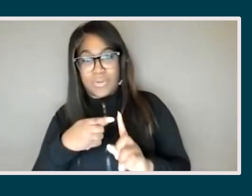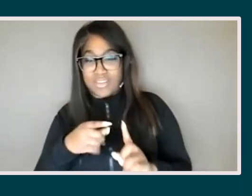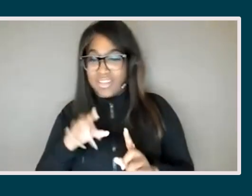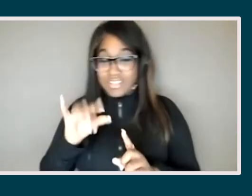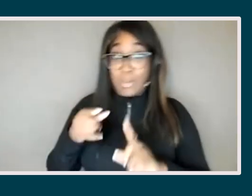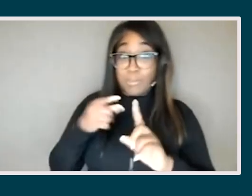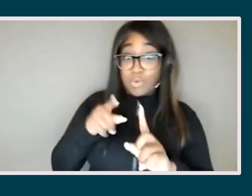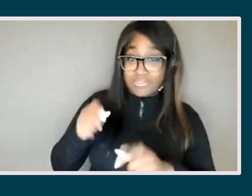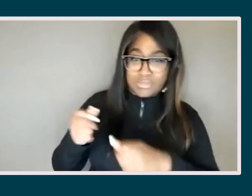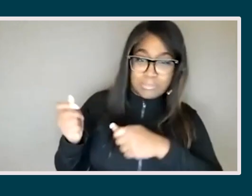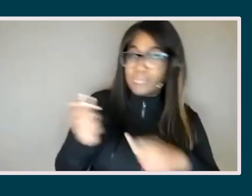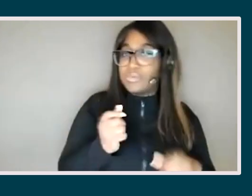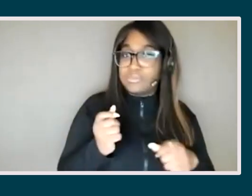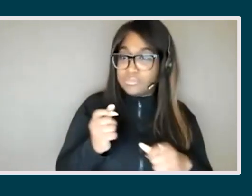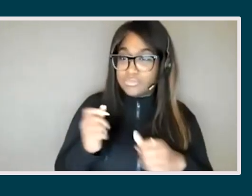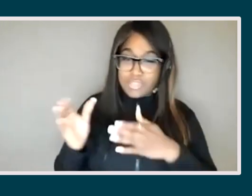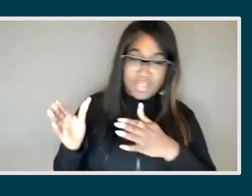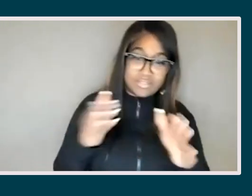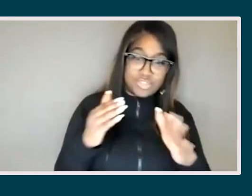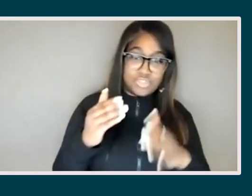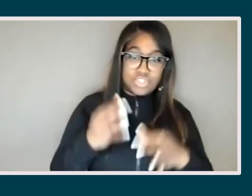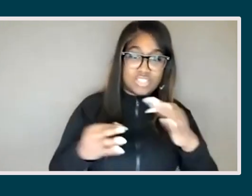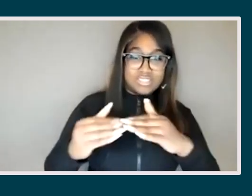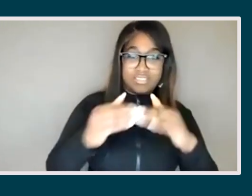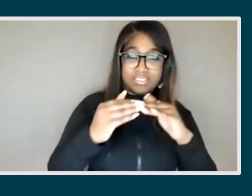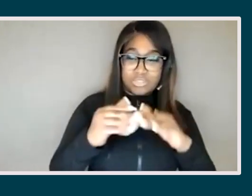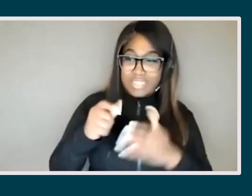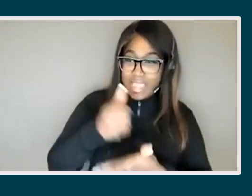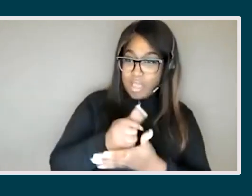You need hope to keep doing that. Yeah.